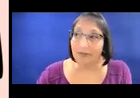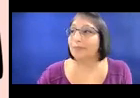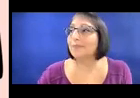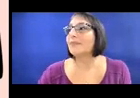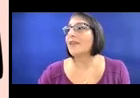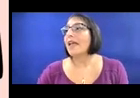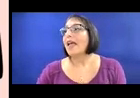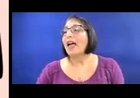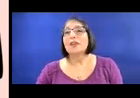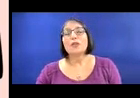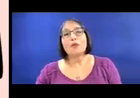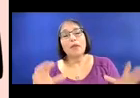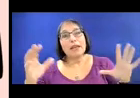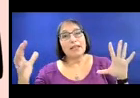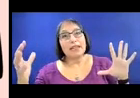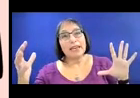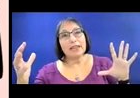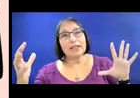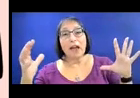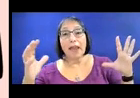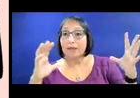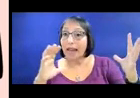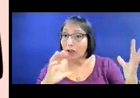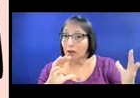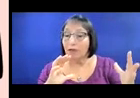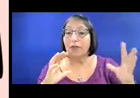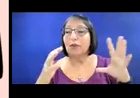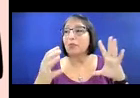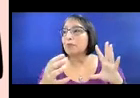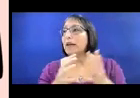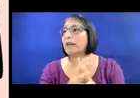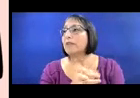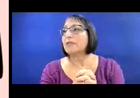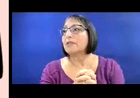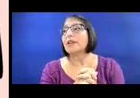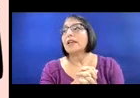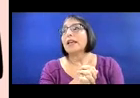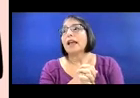so that we can see signs in each other from various perspectives.